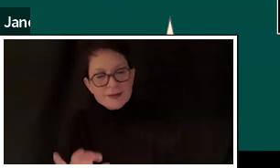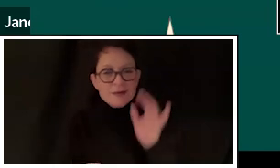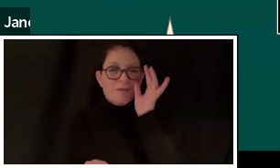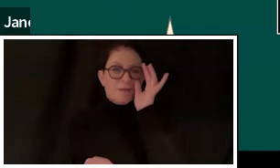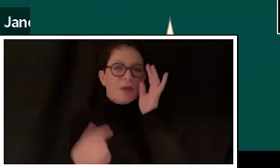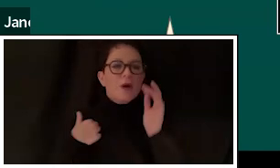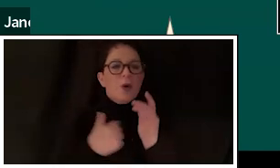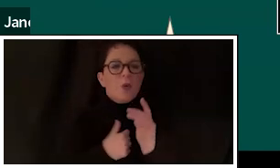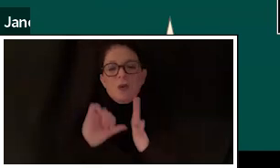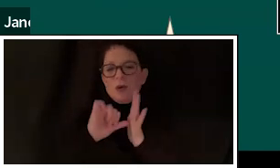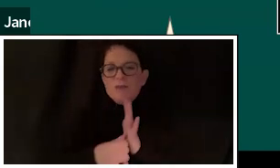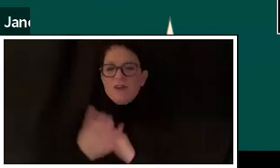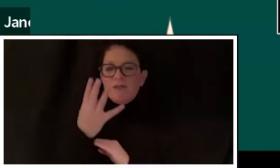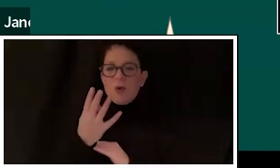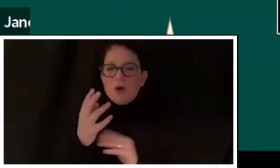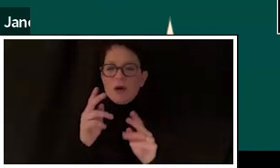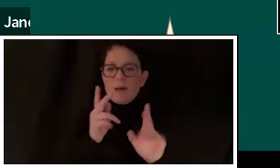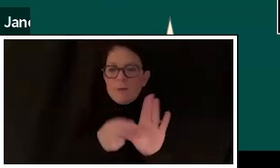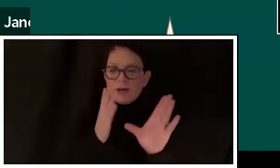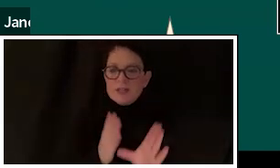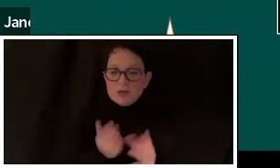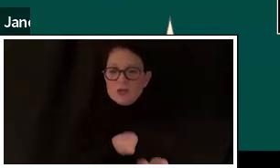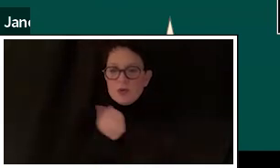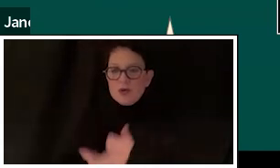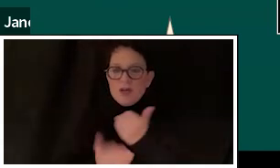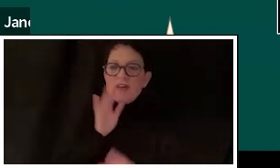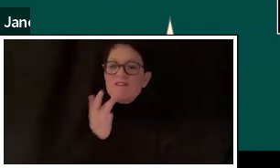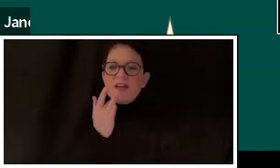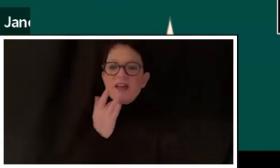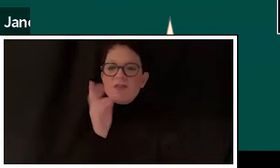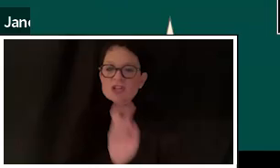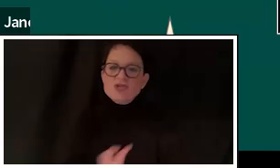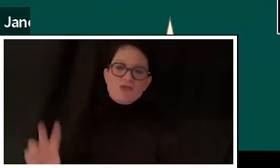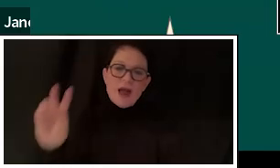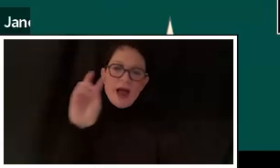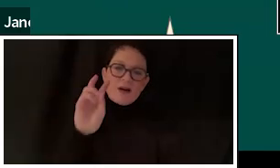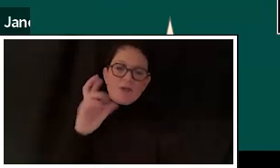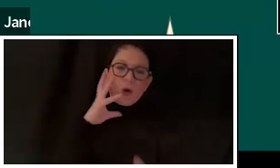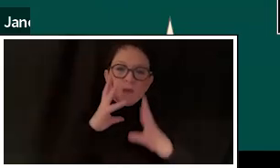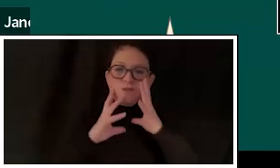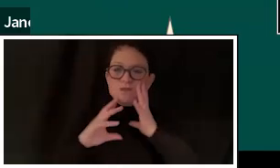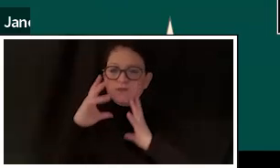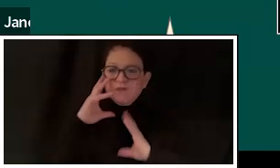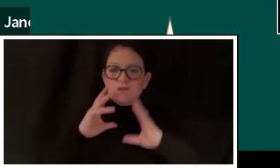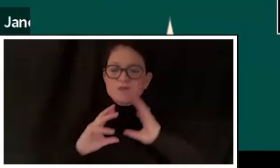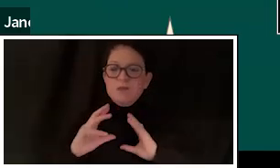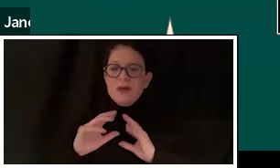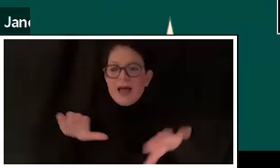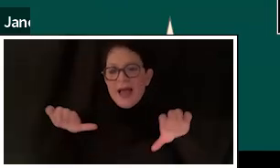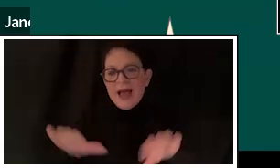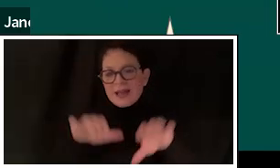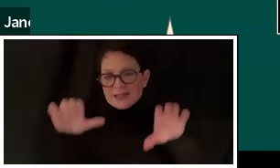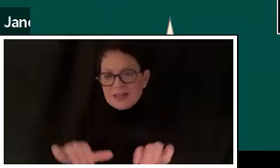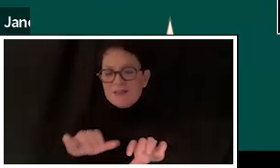We will highlight 4 participants who will share their favorite travel dreams, to share their